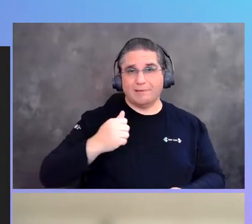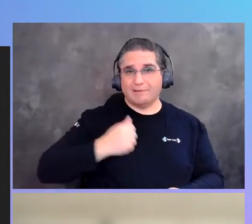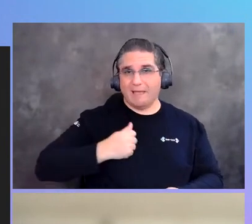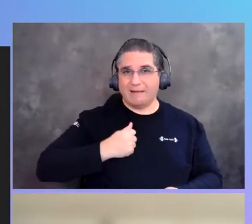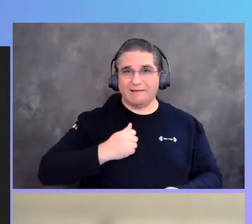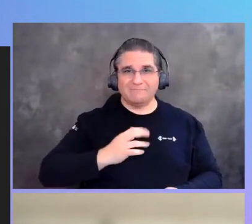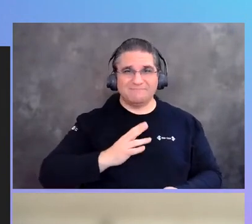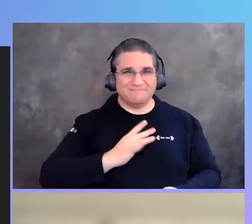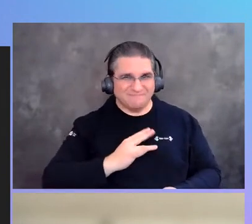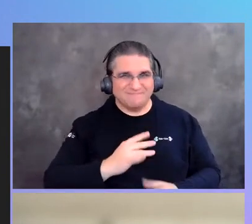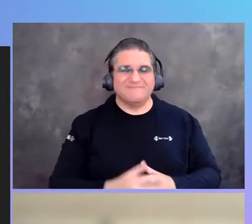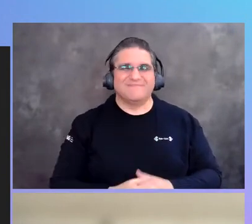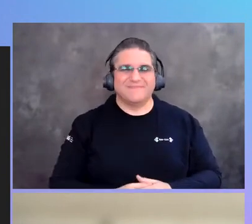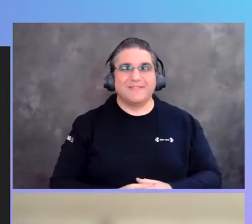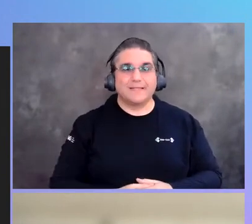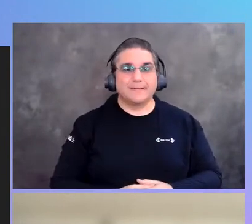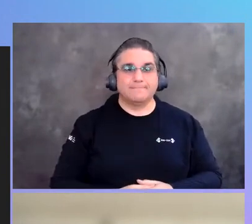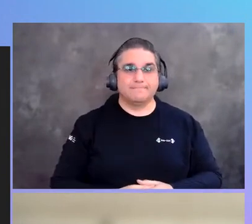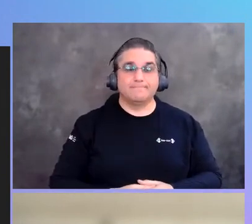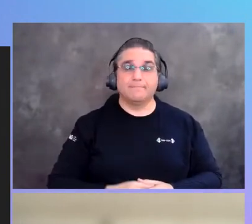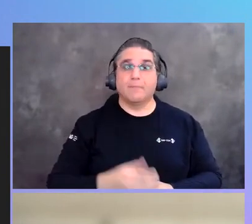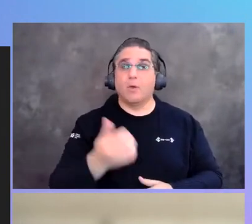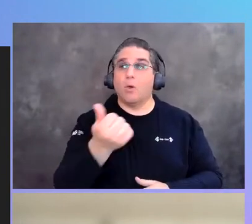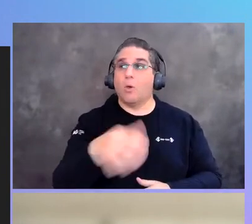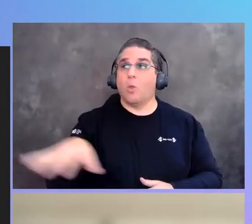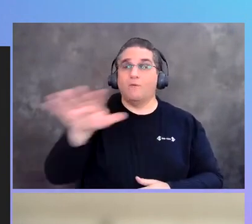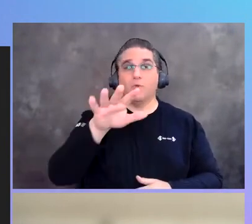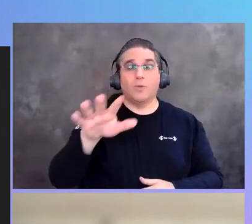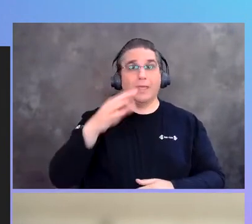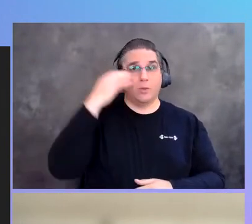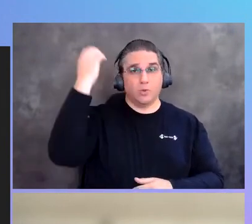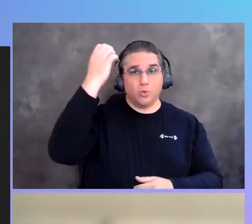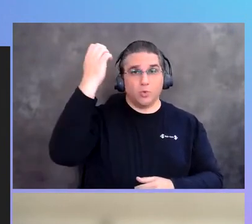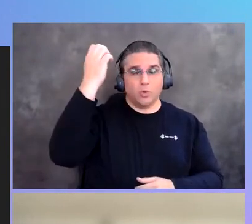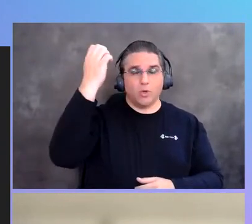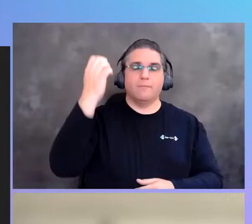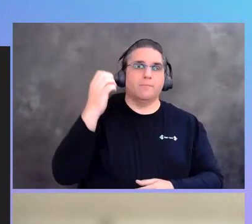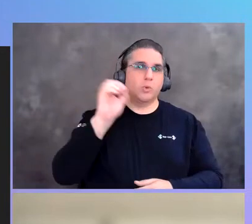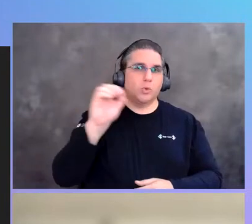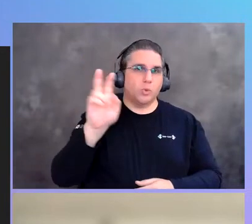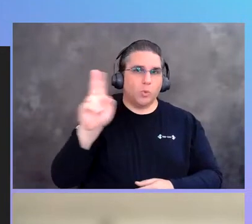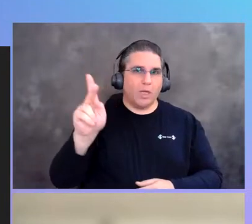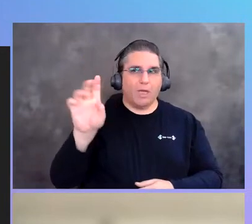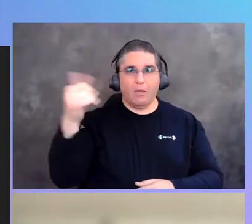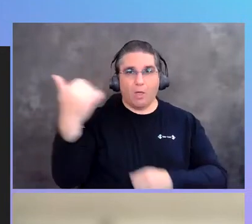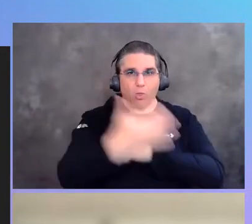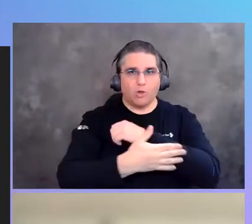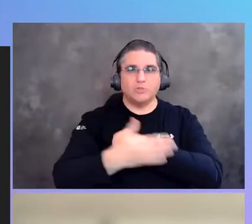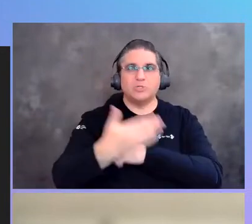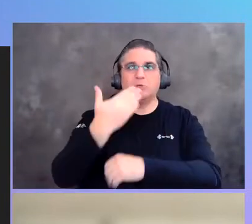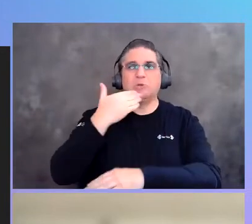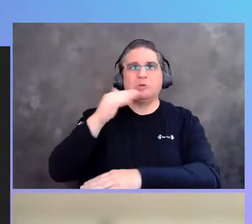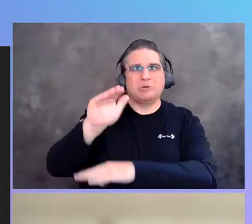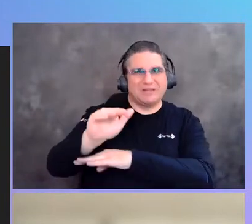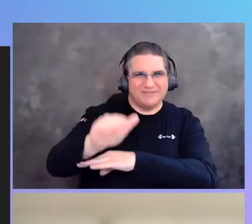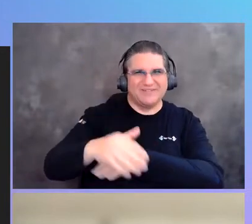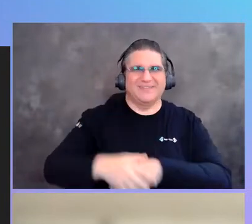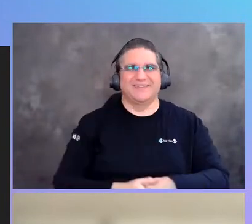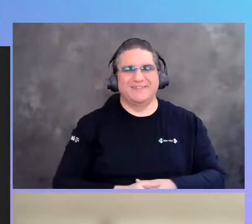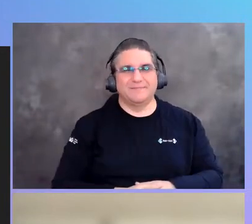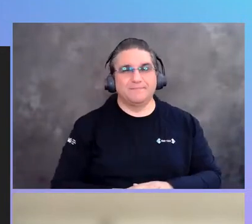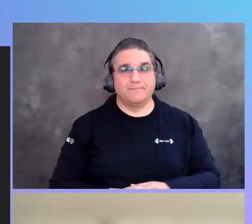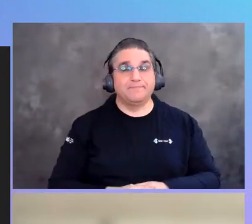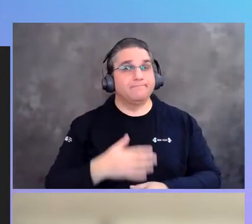and good evening to everyone in Europe and the UK and further afield. So, as Jim said, my name is